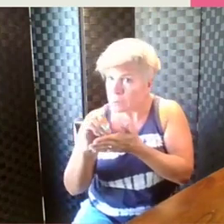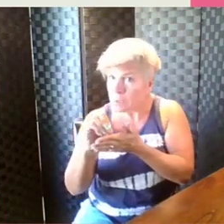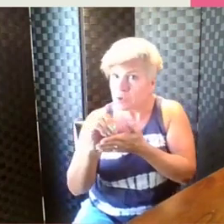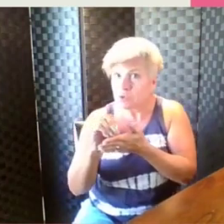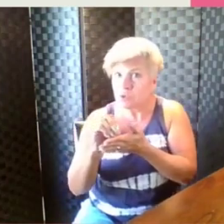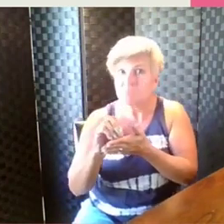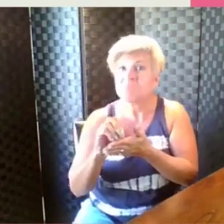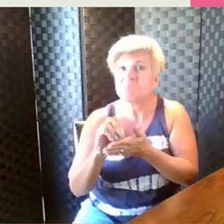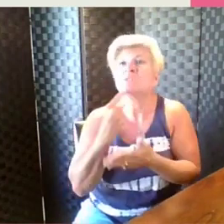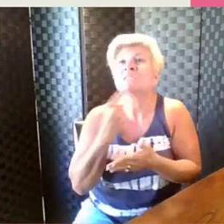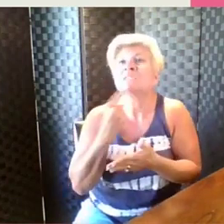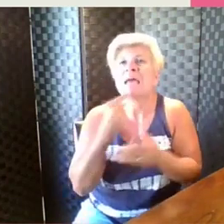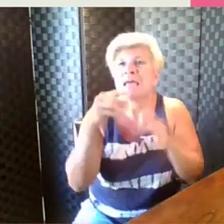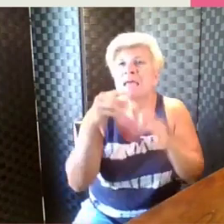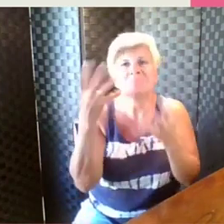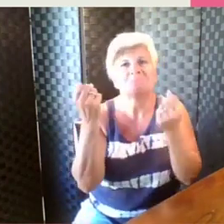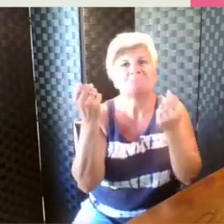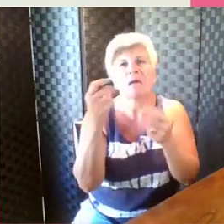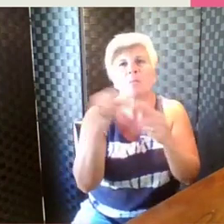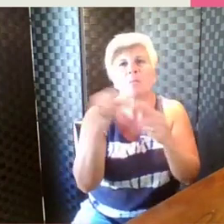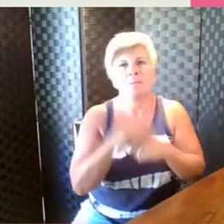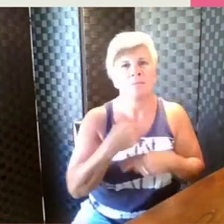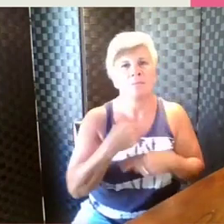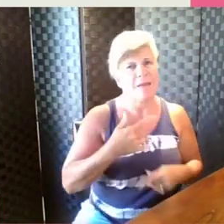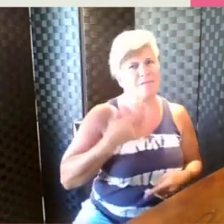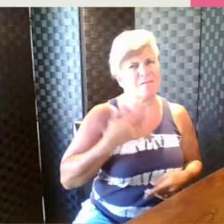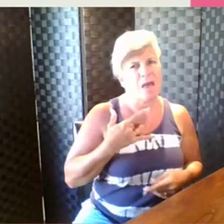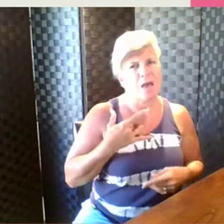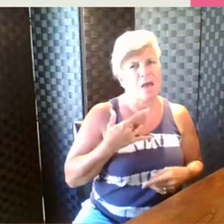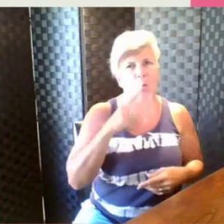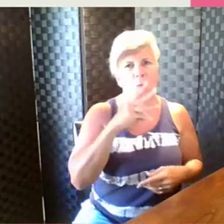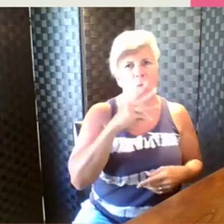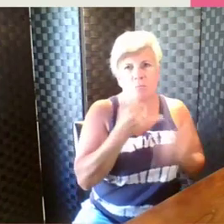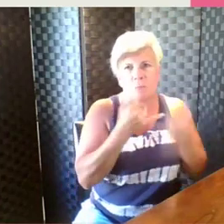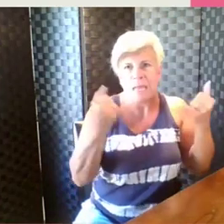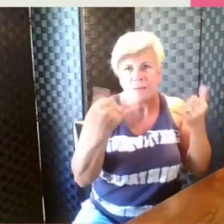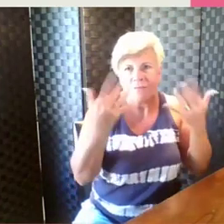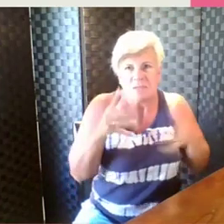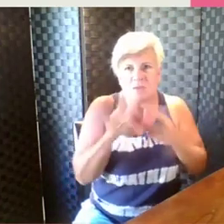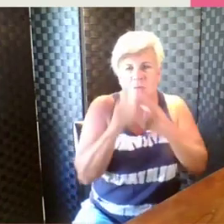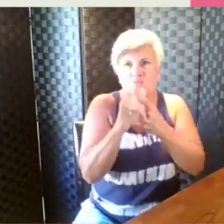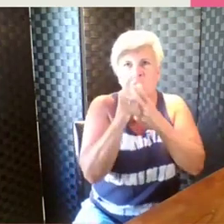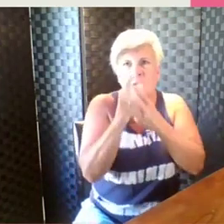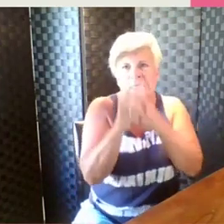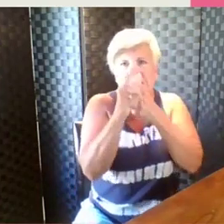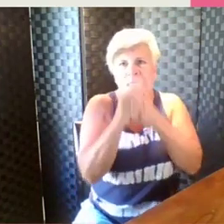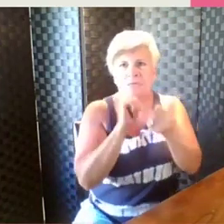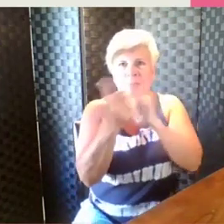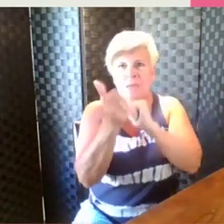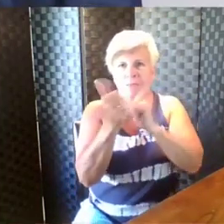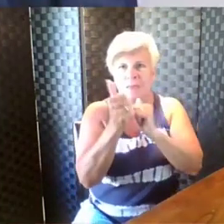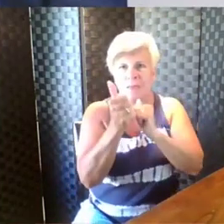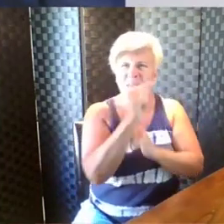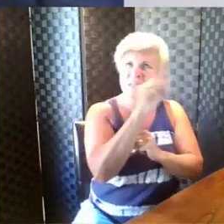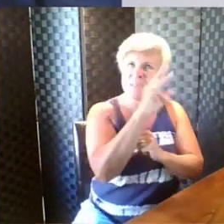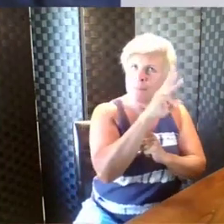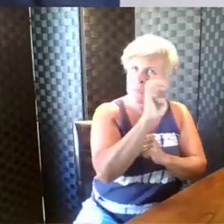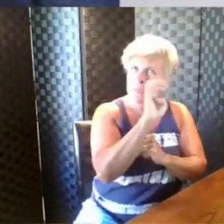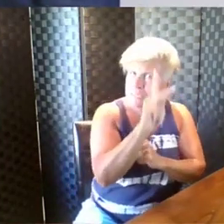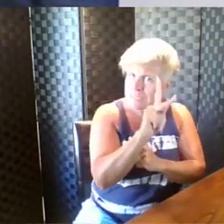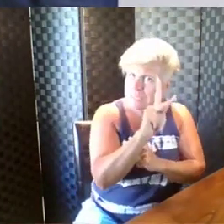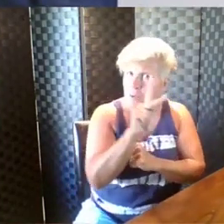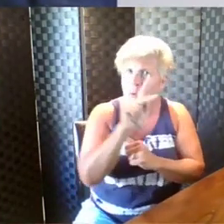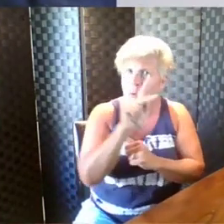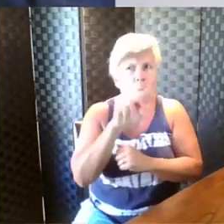just shout it out. I felt weak after running the marathon. Is that